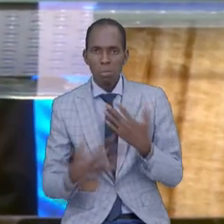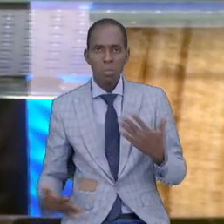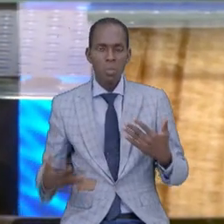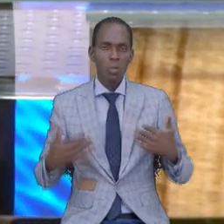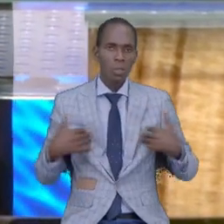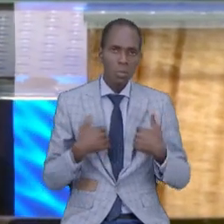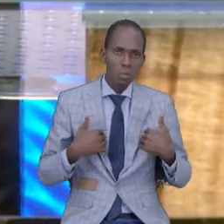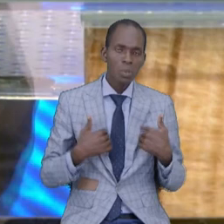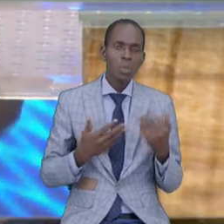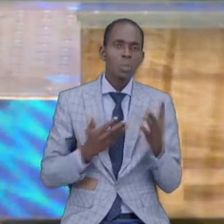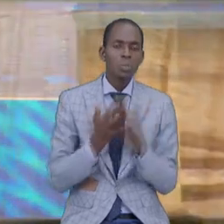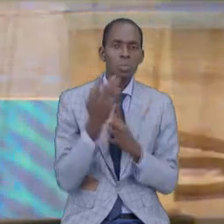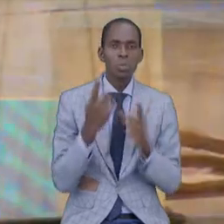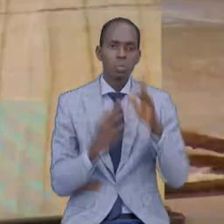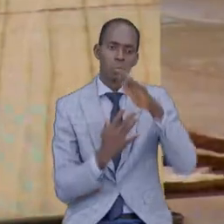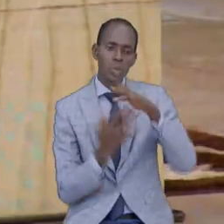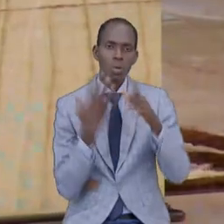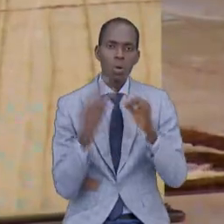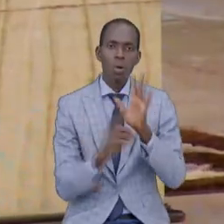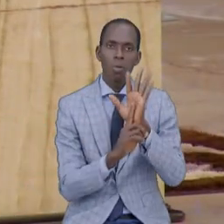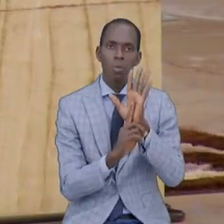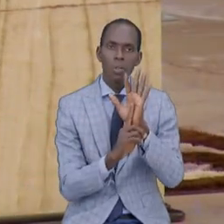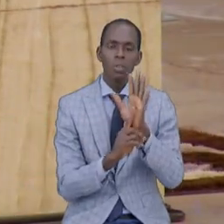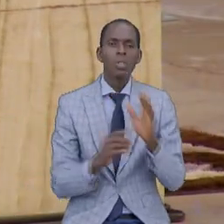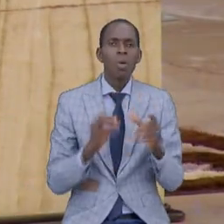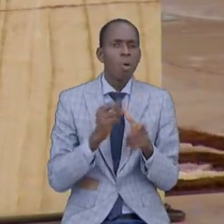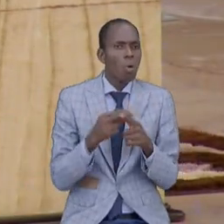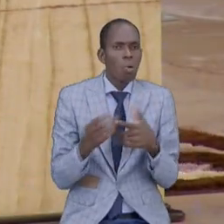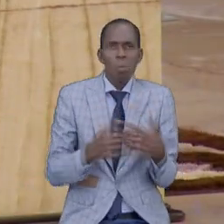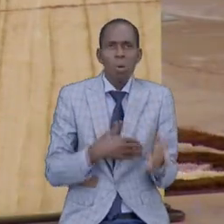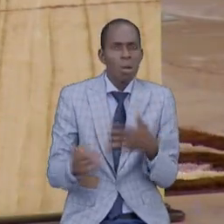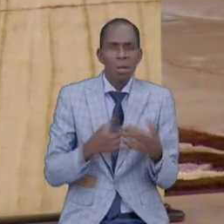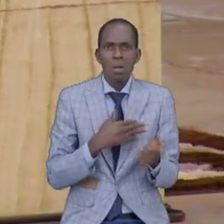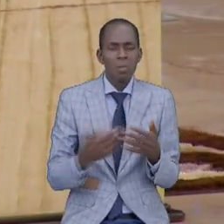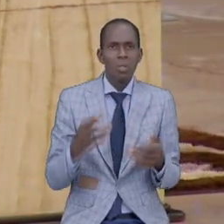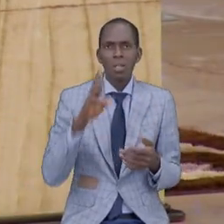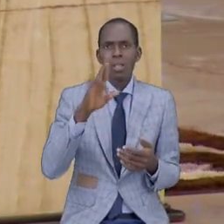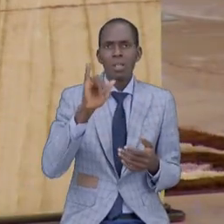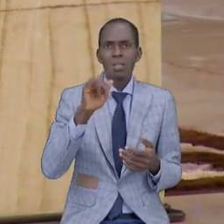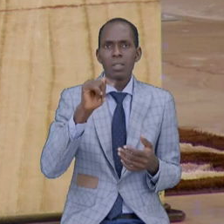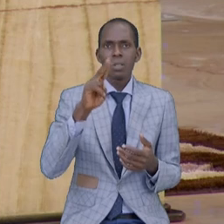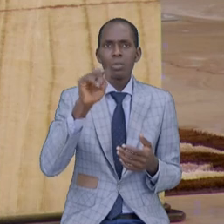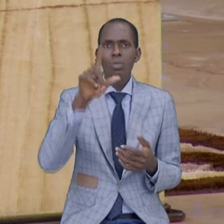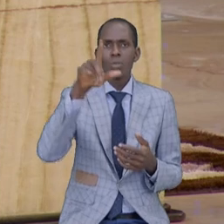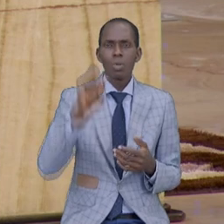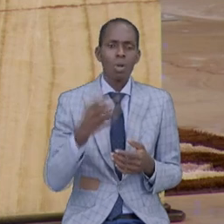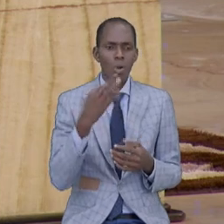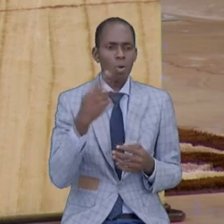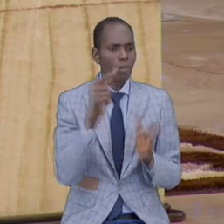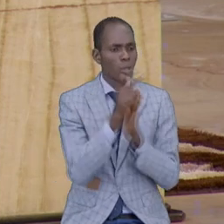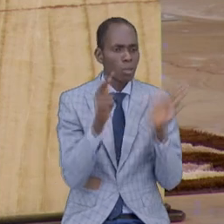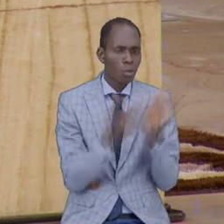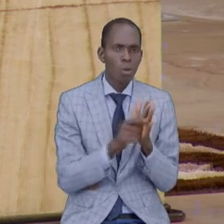burning a candle, or through whatever rituals of the law, or was it through faith?